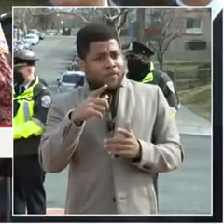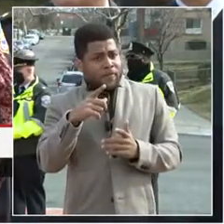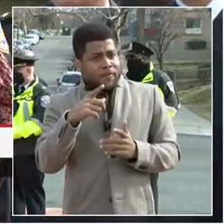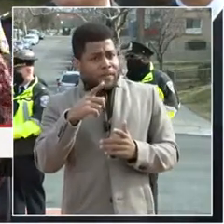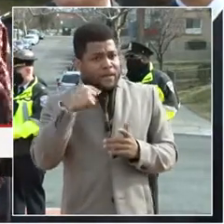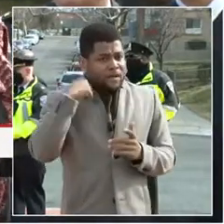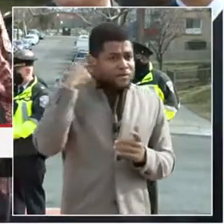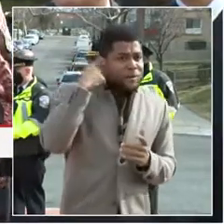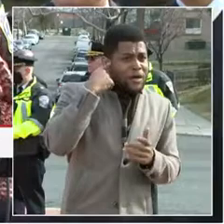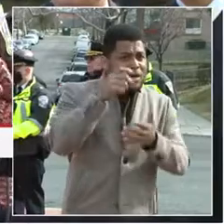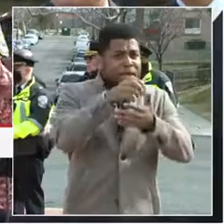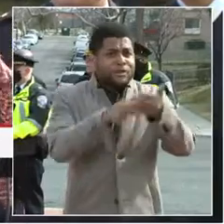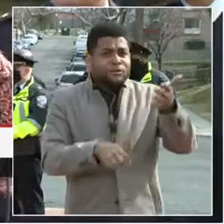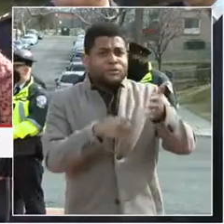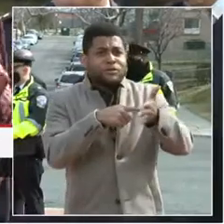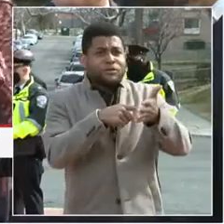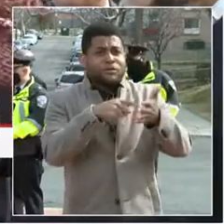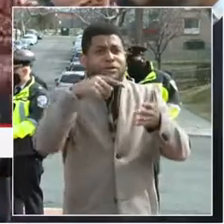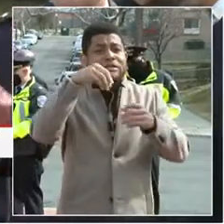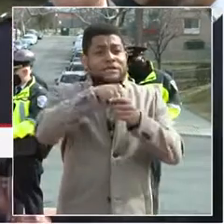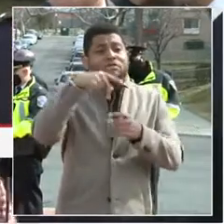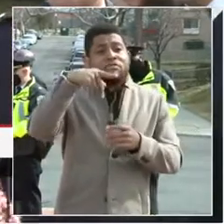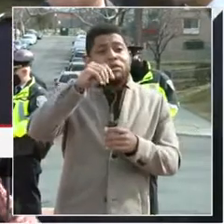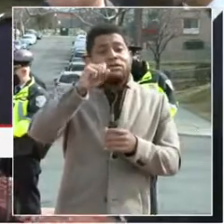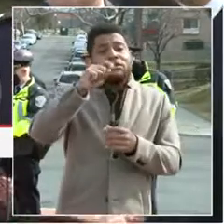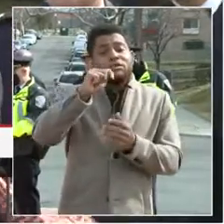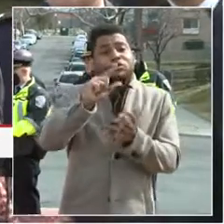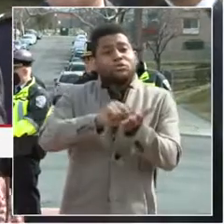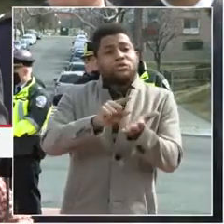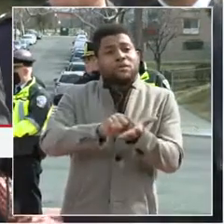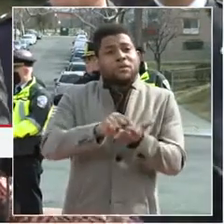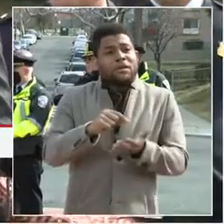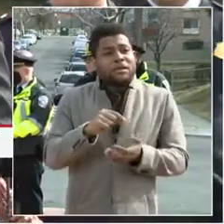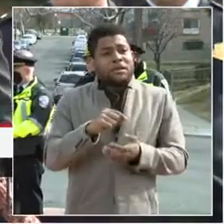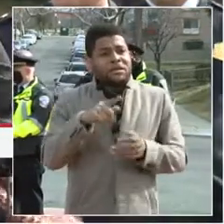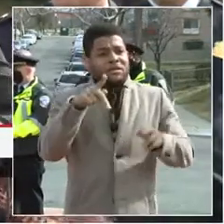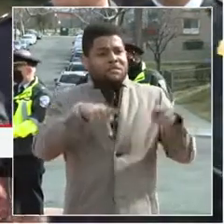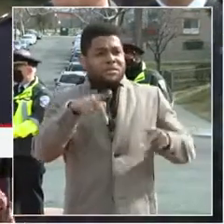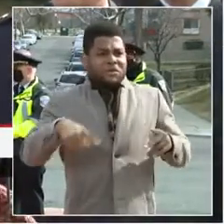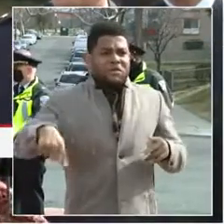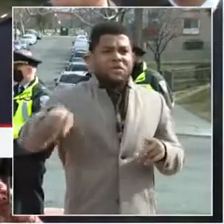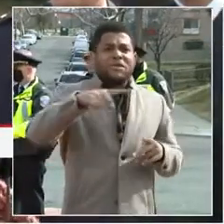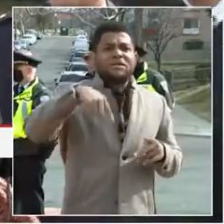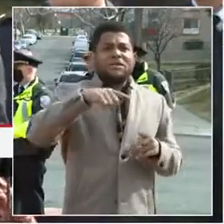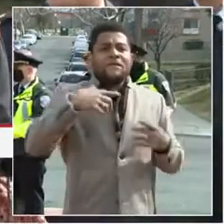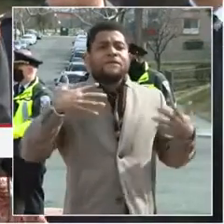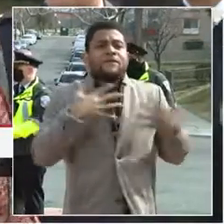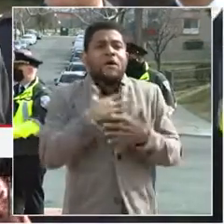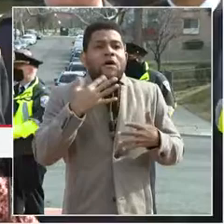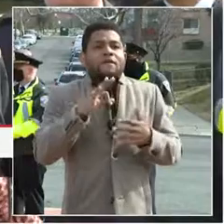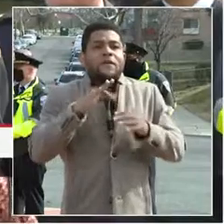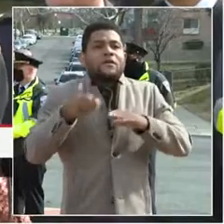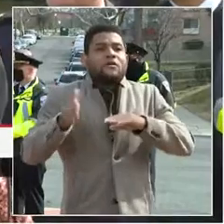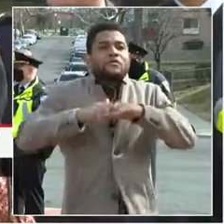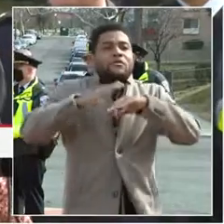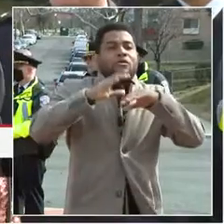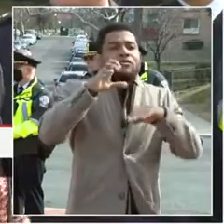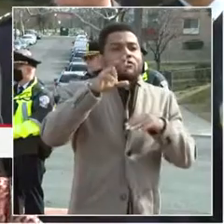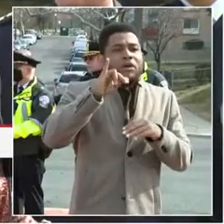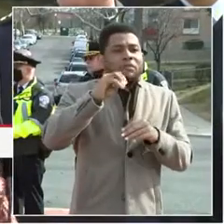that residents of DC are increasingly fearful of the crime in the district and that your approval ratings are